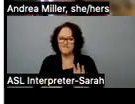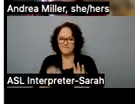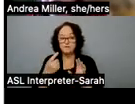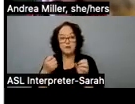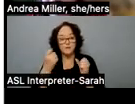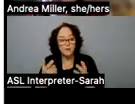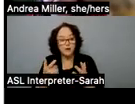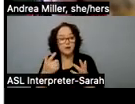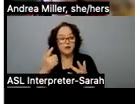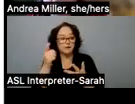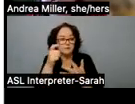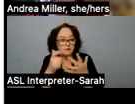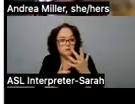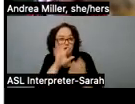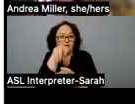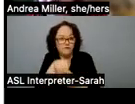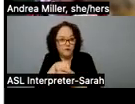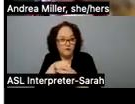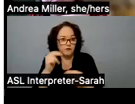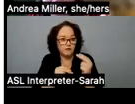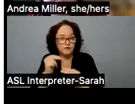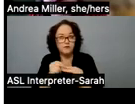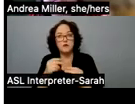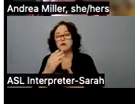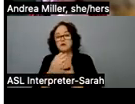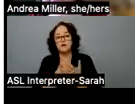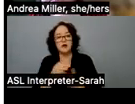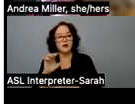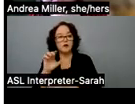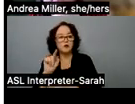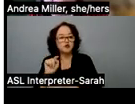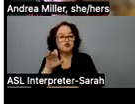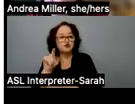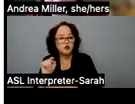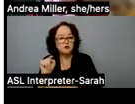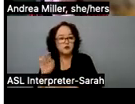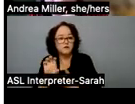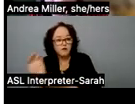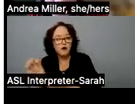into some of those developments. Some of it was affordable housing trust funds, some of it was bonds, some of it was